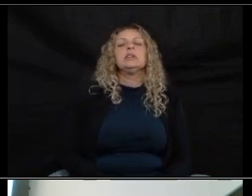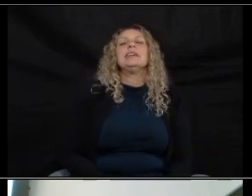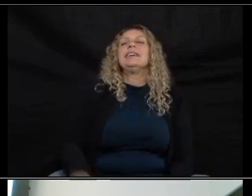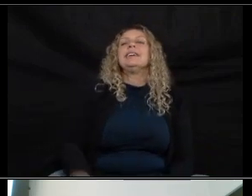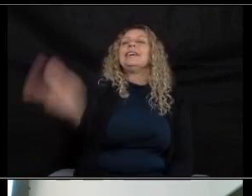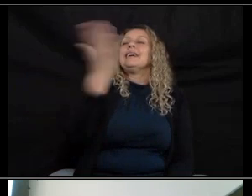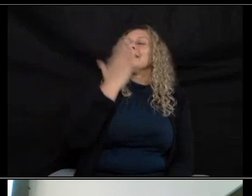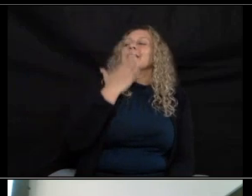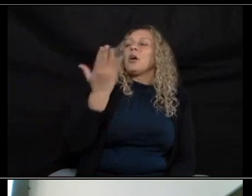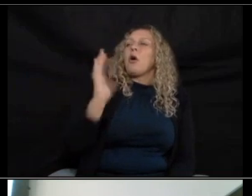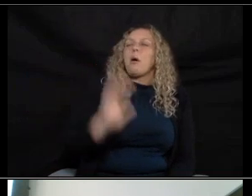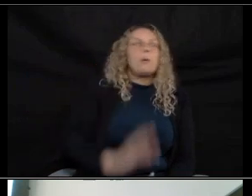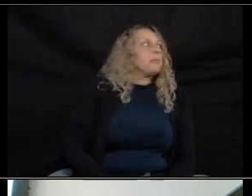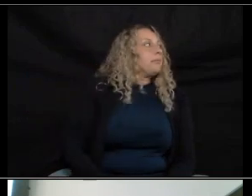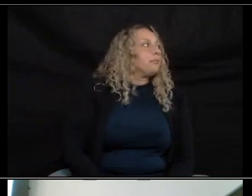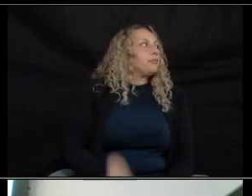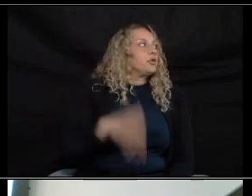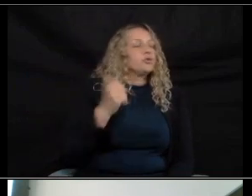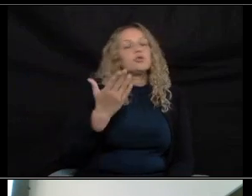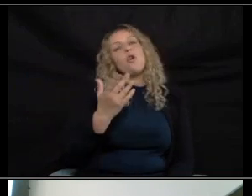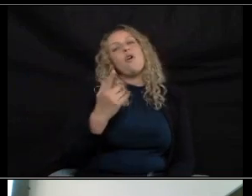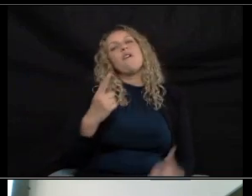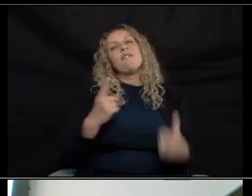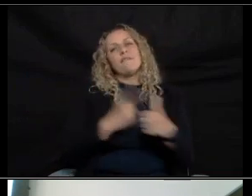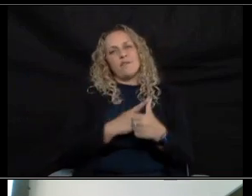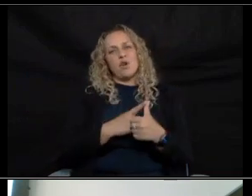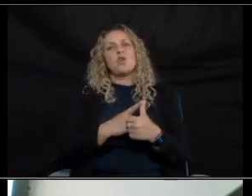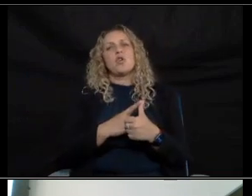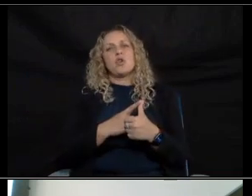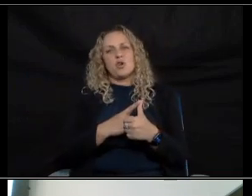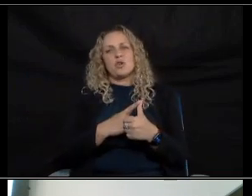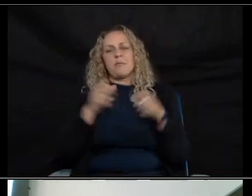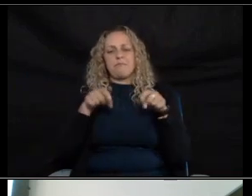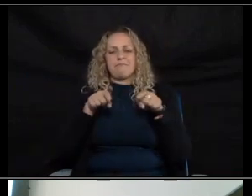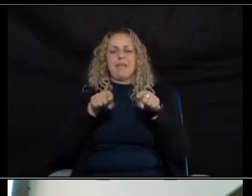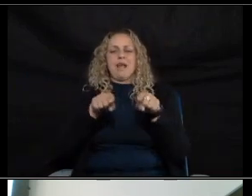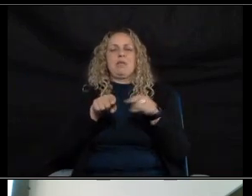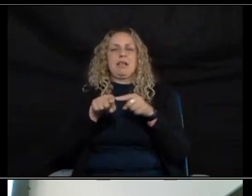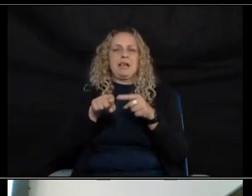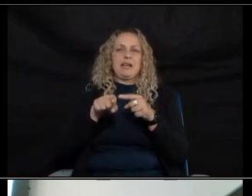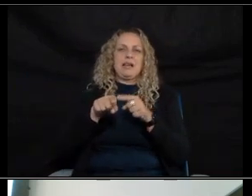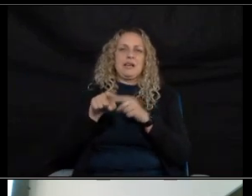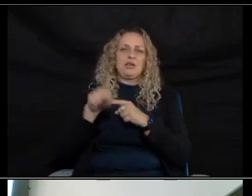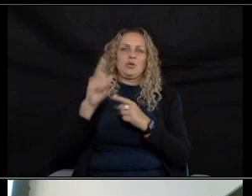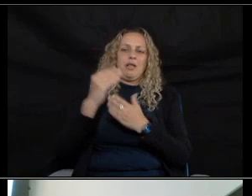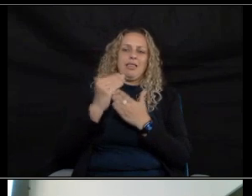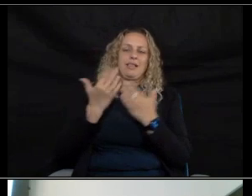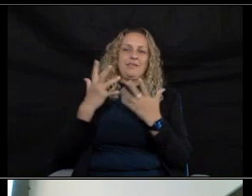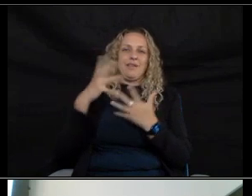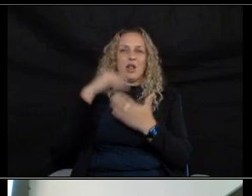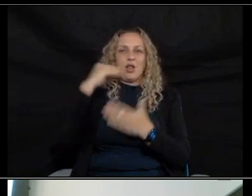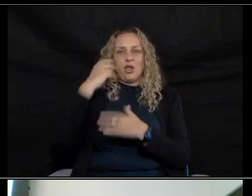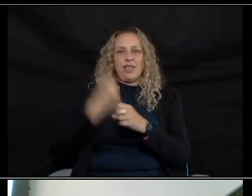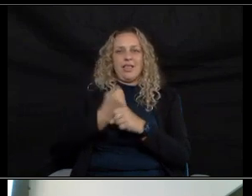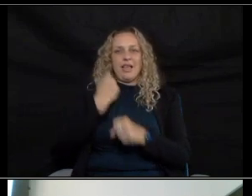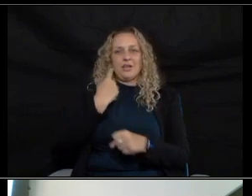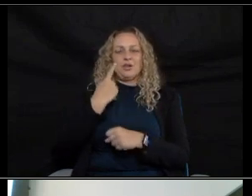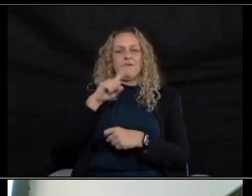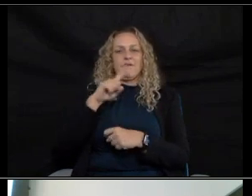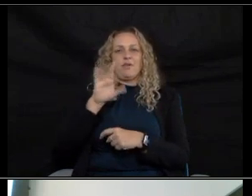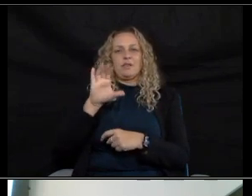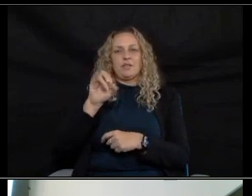Thank you. So first I'll draw a parallel real quick to a lesson we probably learned from the last CRA board meeting,